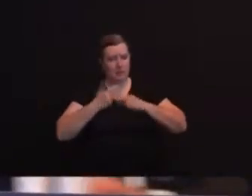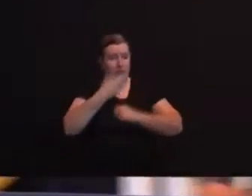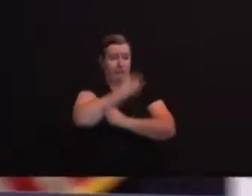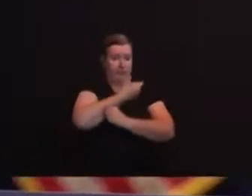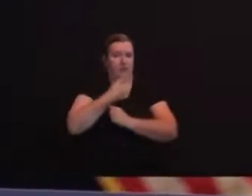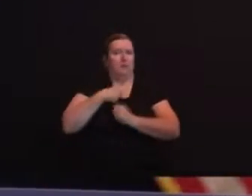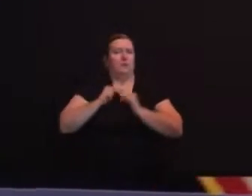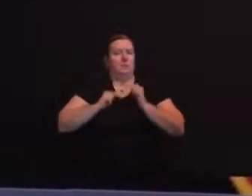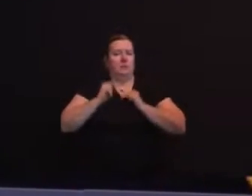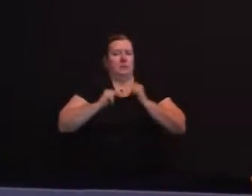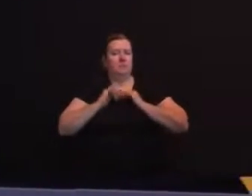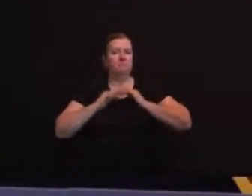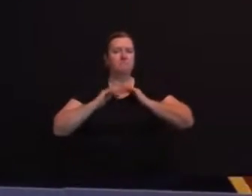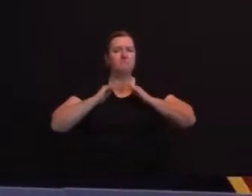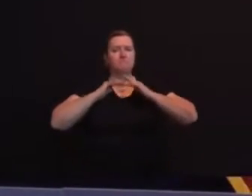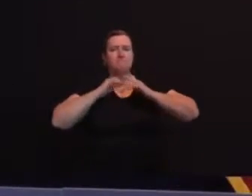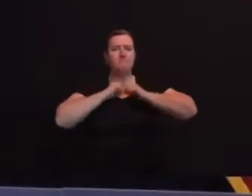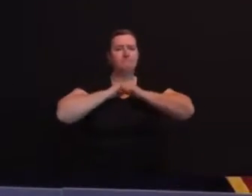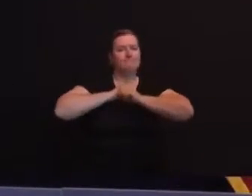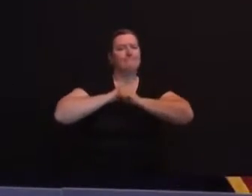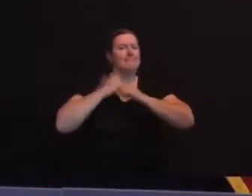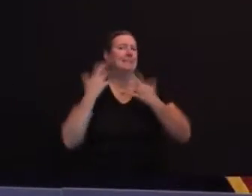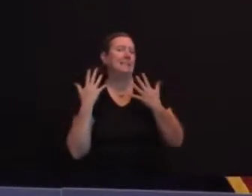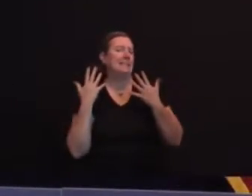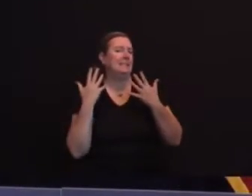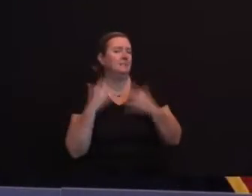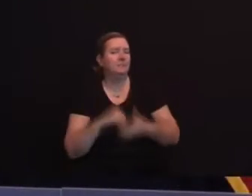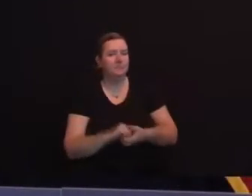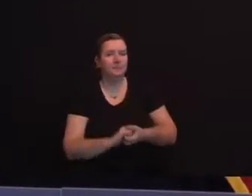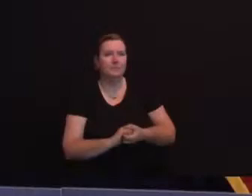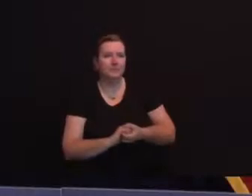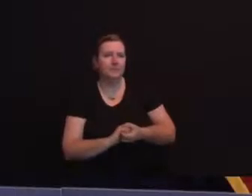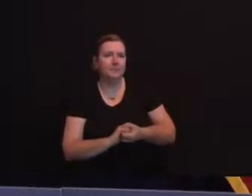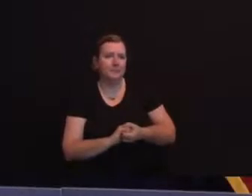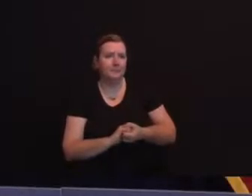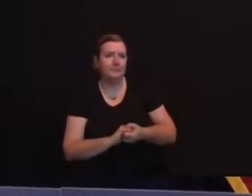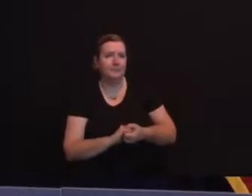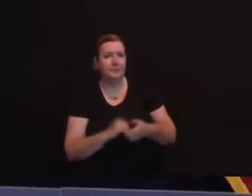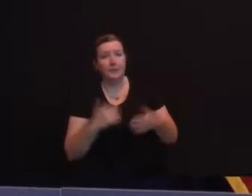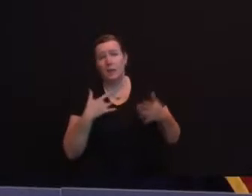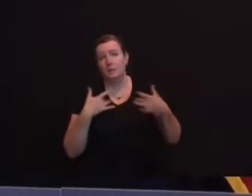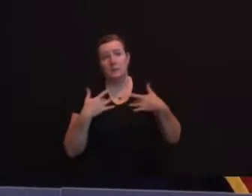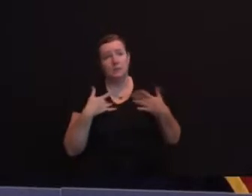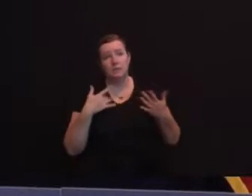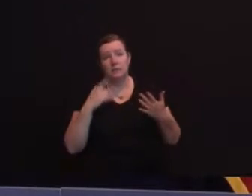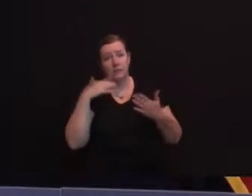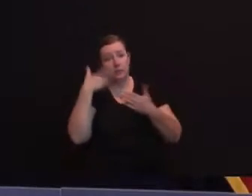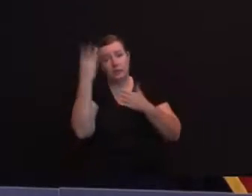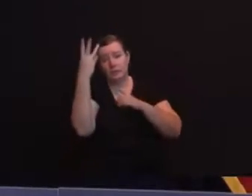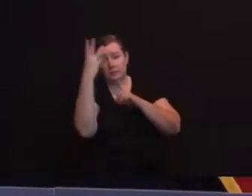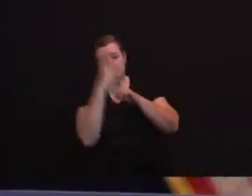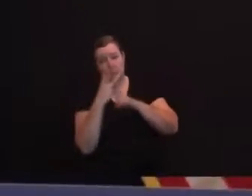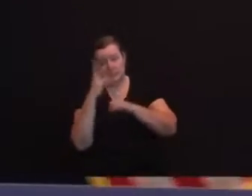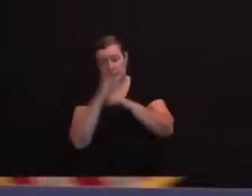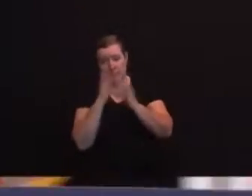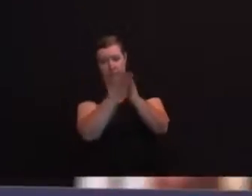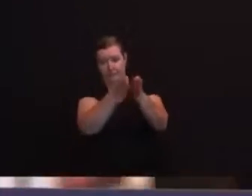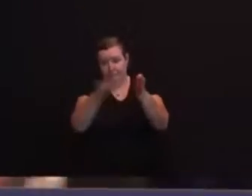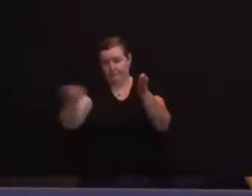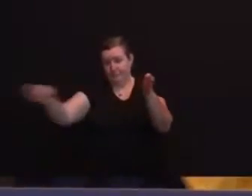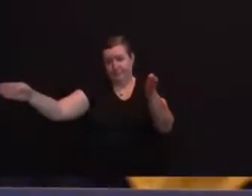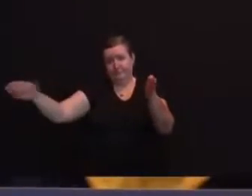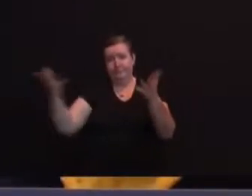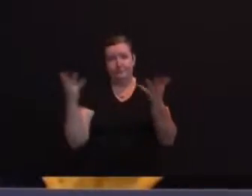works. I'm concerned Yeah. for the next 6 months. Yeah, I mean, we also have made the point here that just because